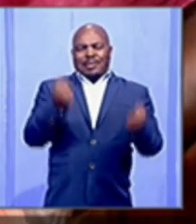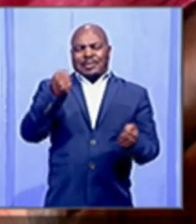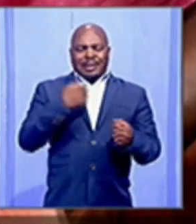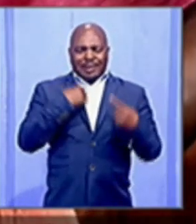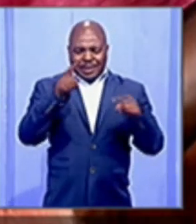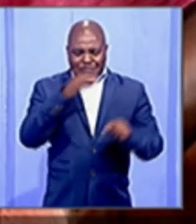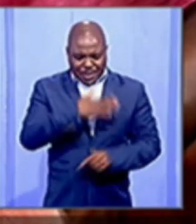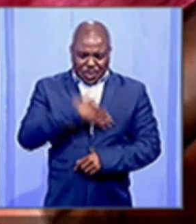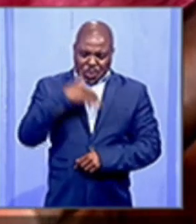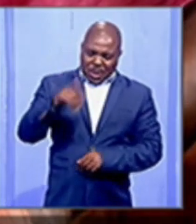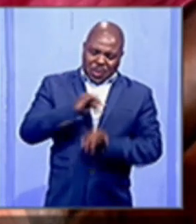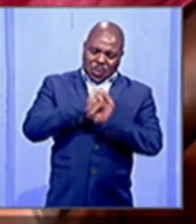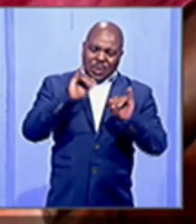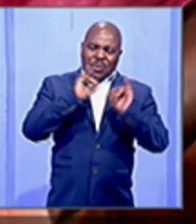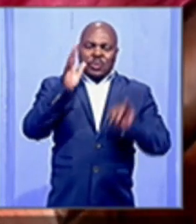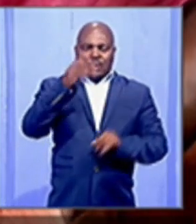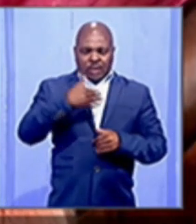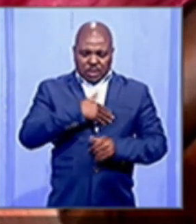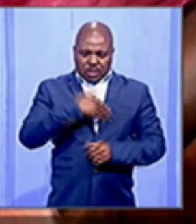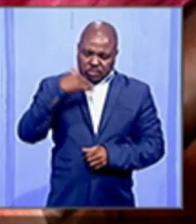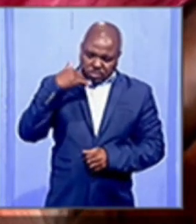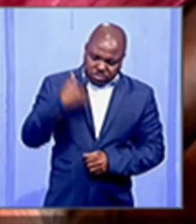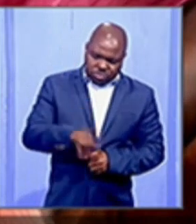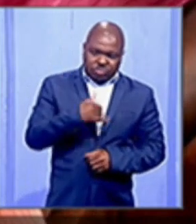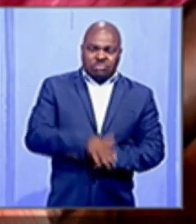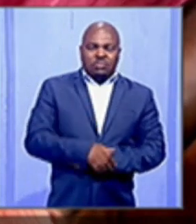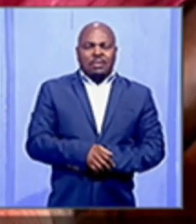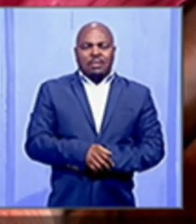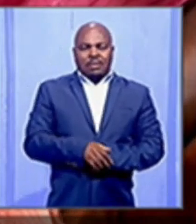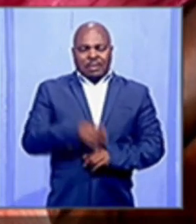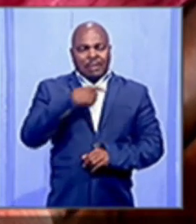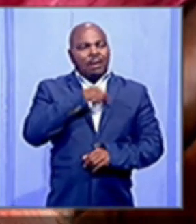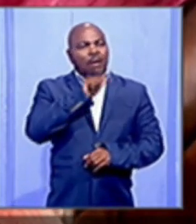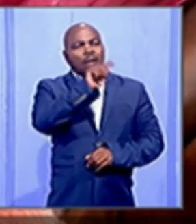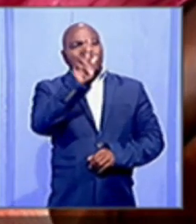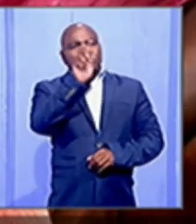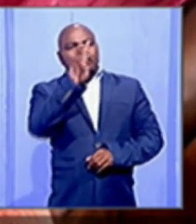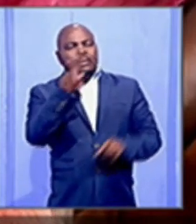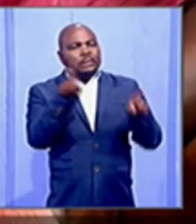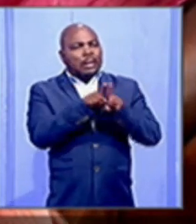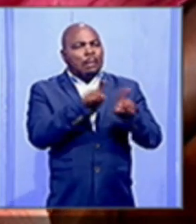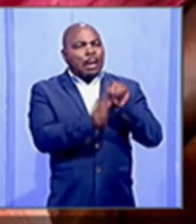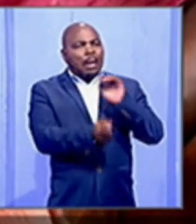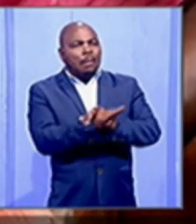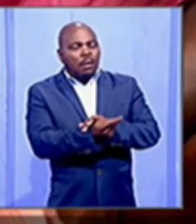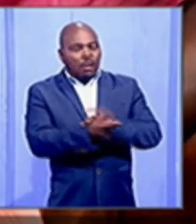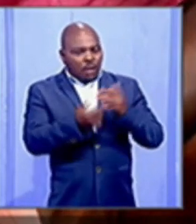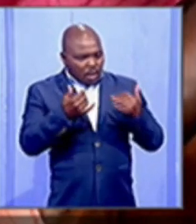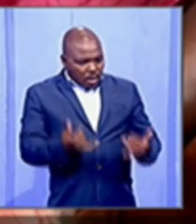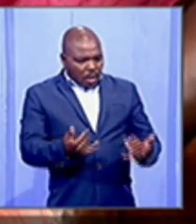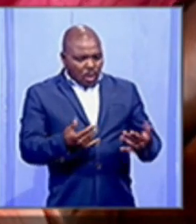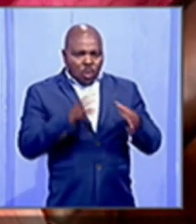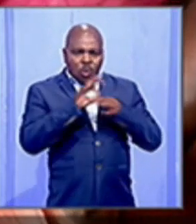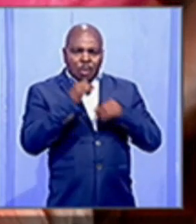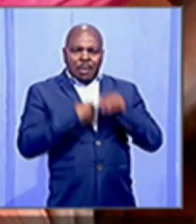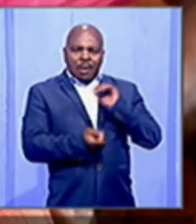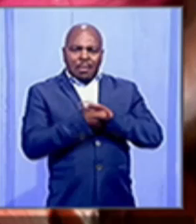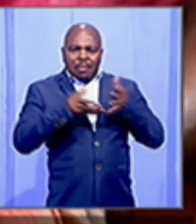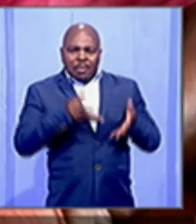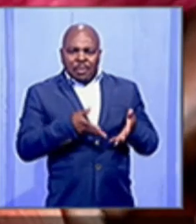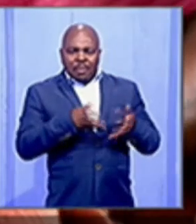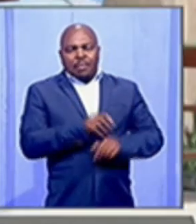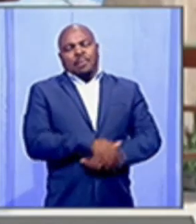worse. I am in pain. I used to see similar cases on TV, but right now it's at my doorstep.